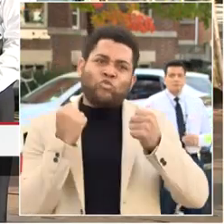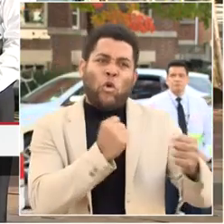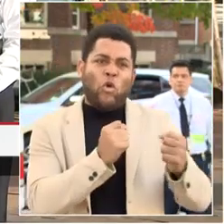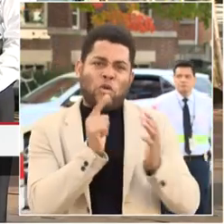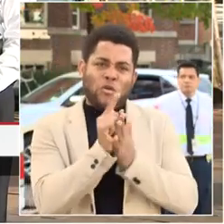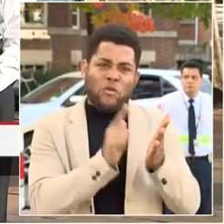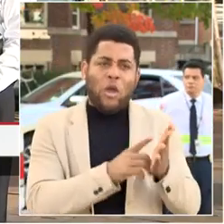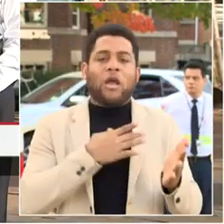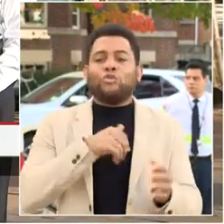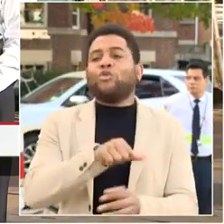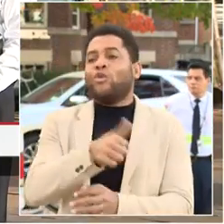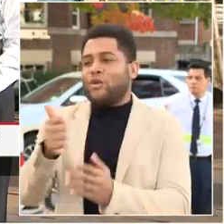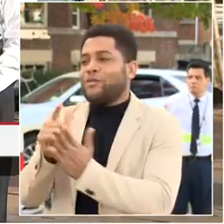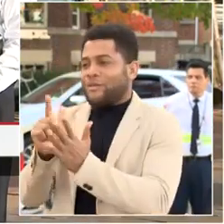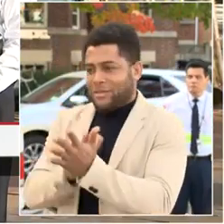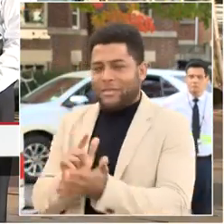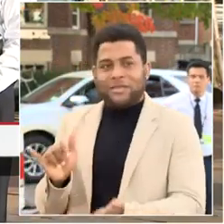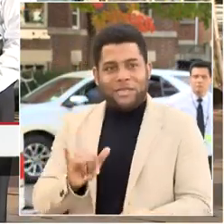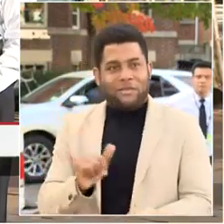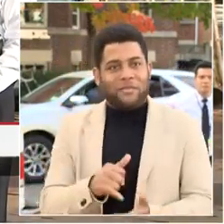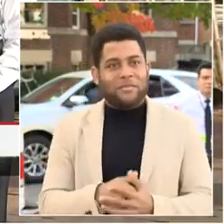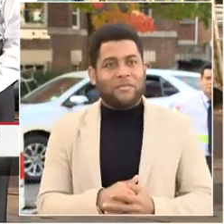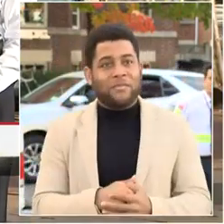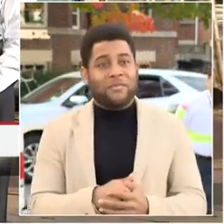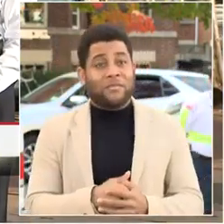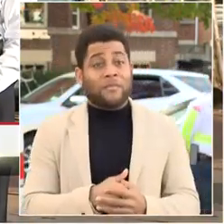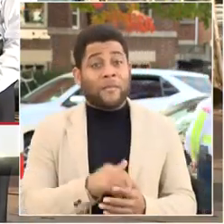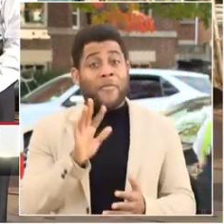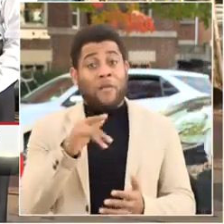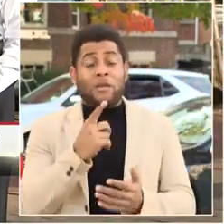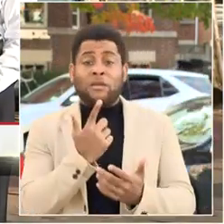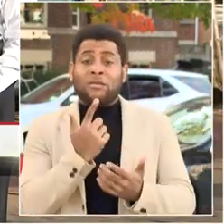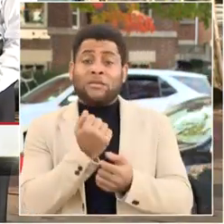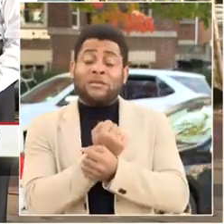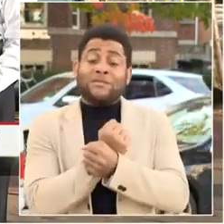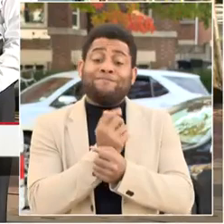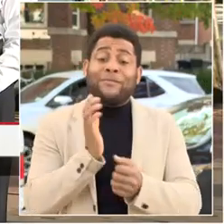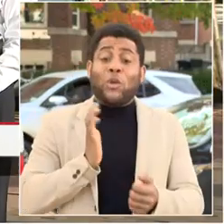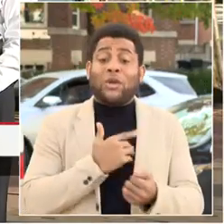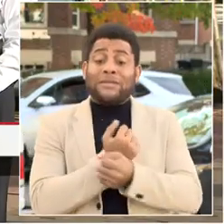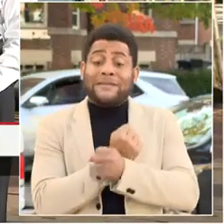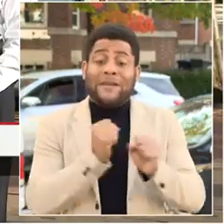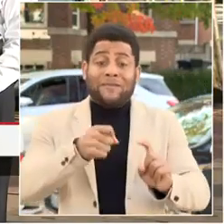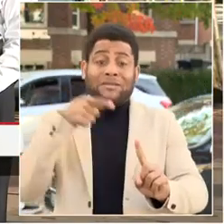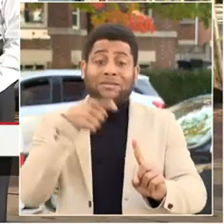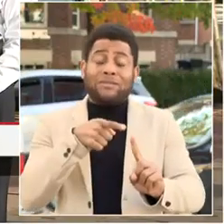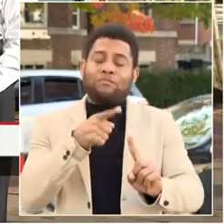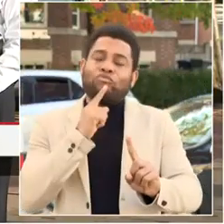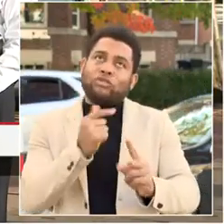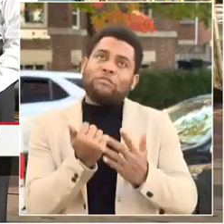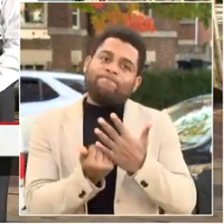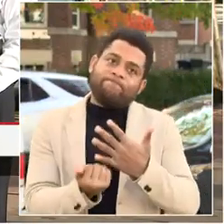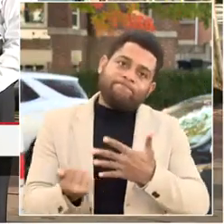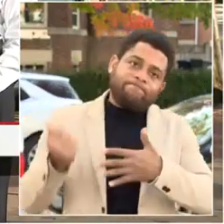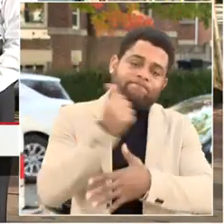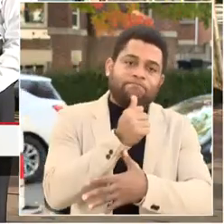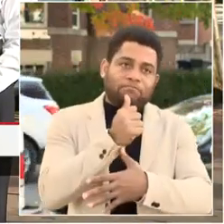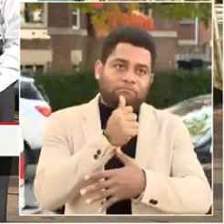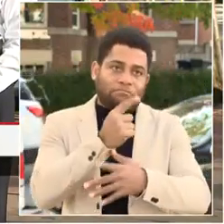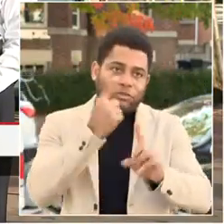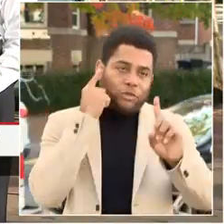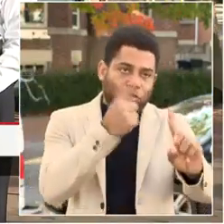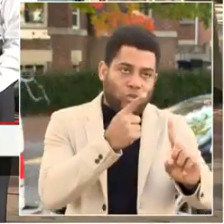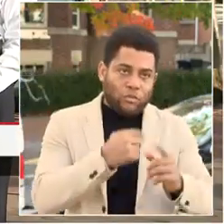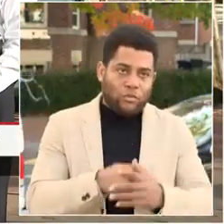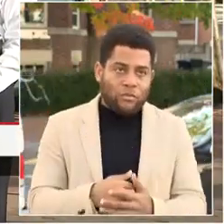number one priority, and that's keeping the city safe. So today we're on a community walk like we do